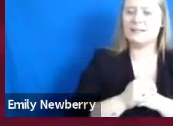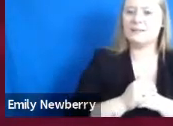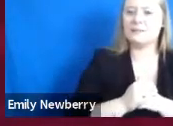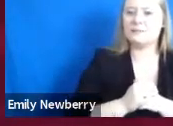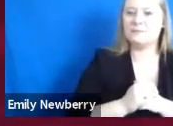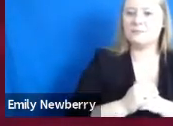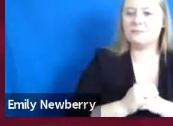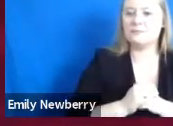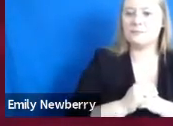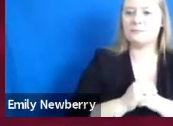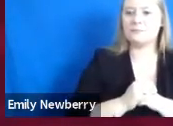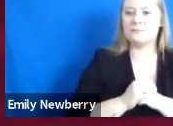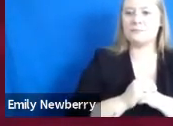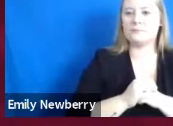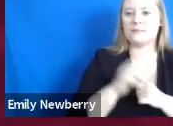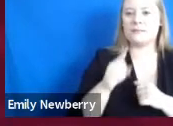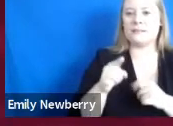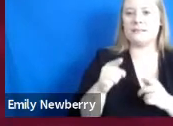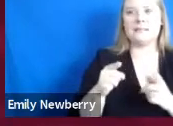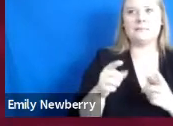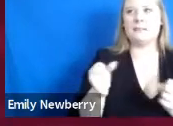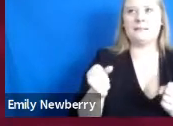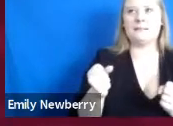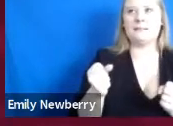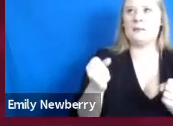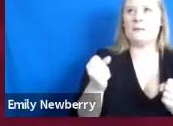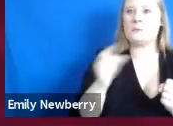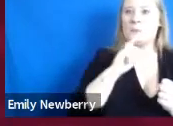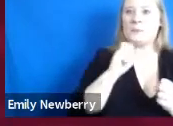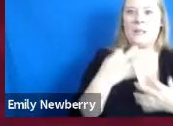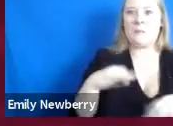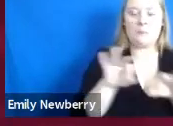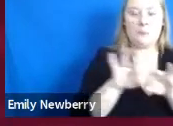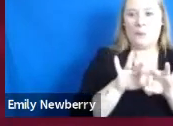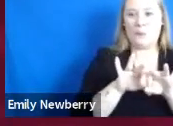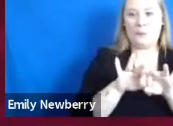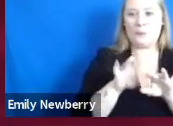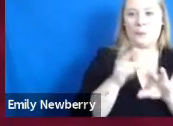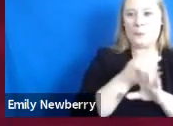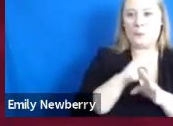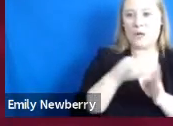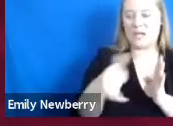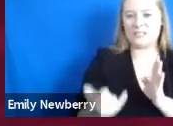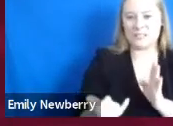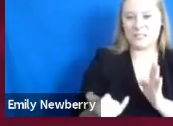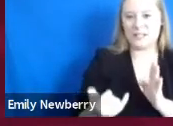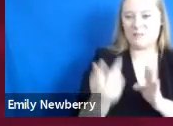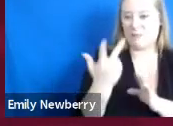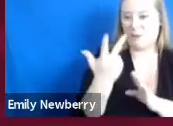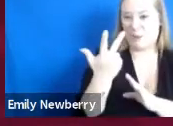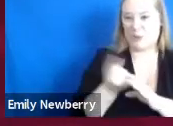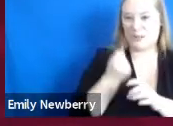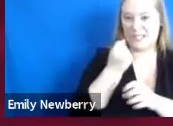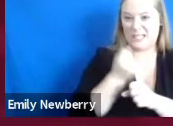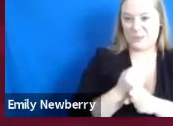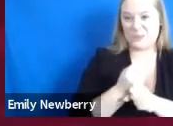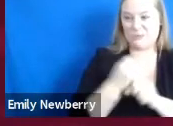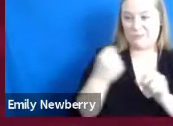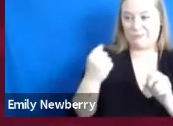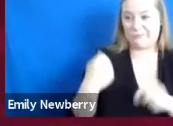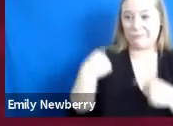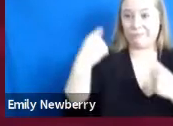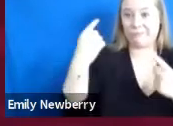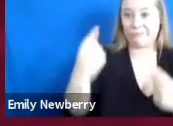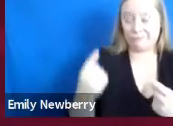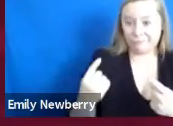I mean, this has been like a very important project of for 3 years, and working on